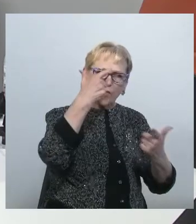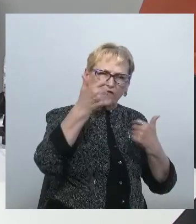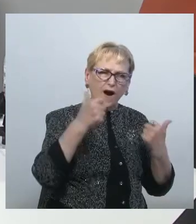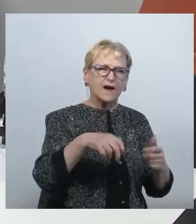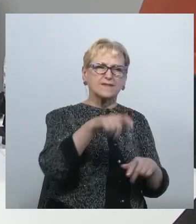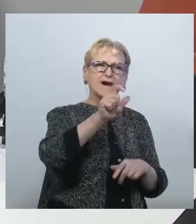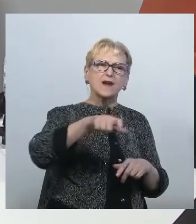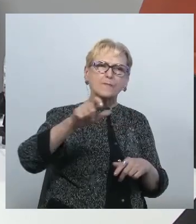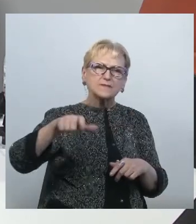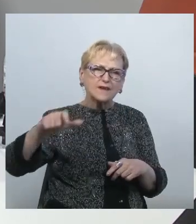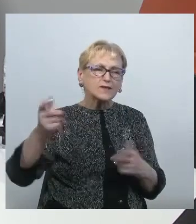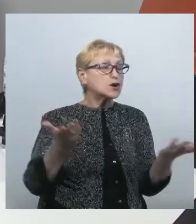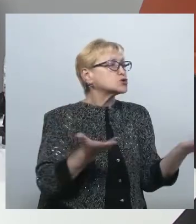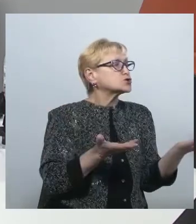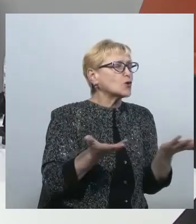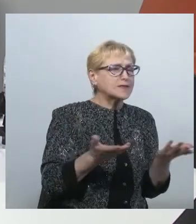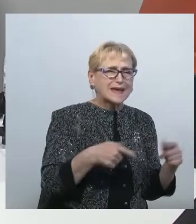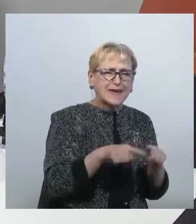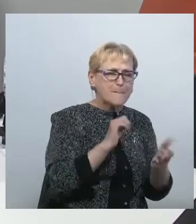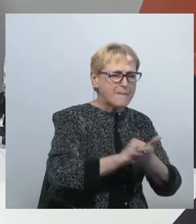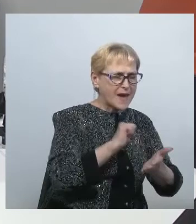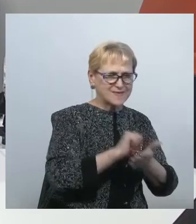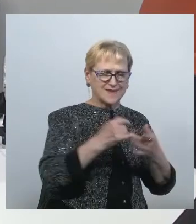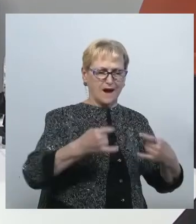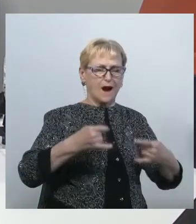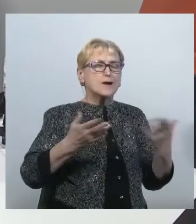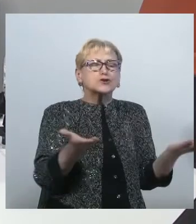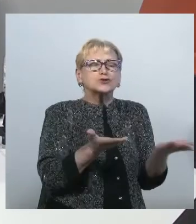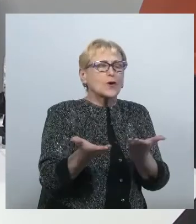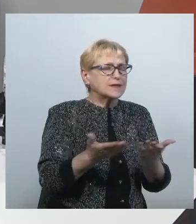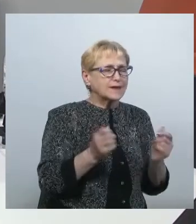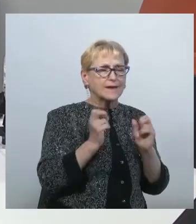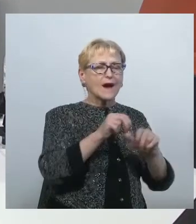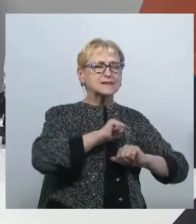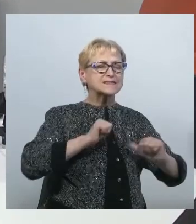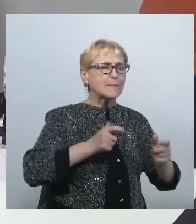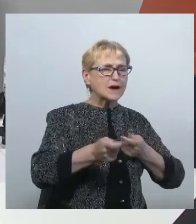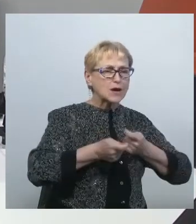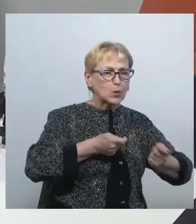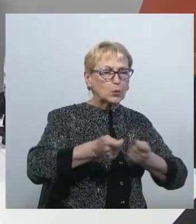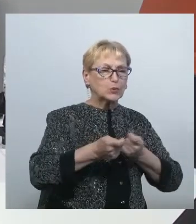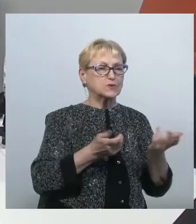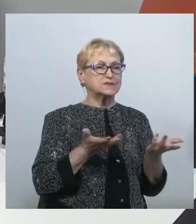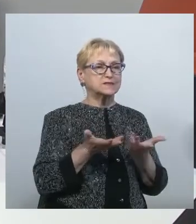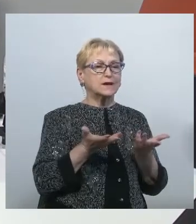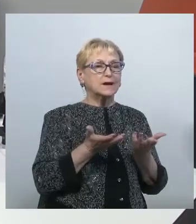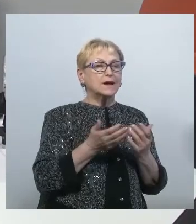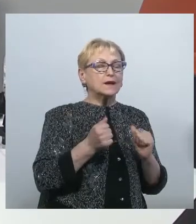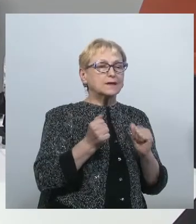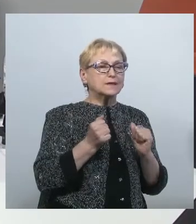agree that we lack informing the citizens about what is a media, how are